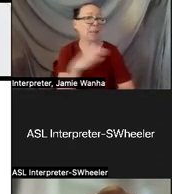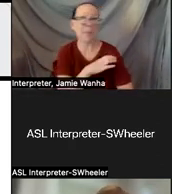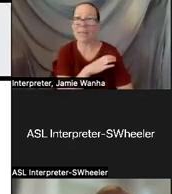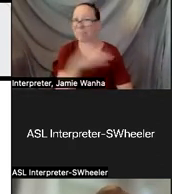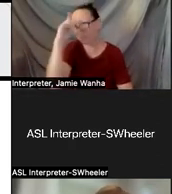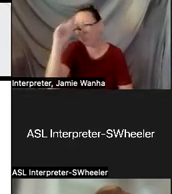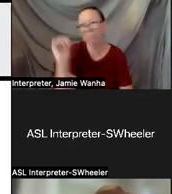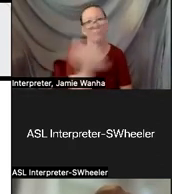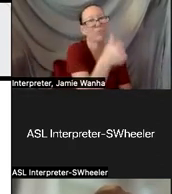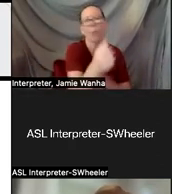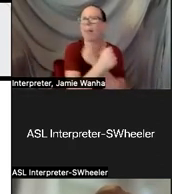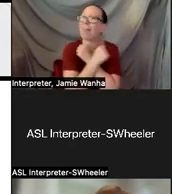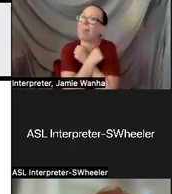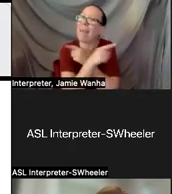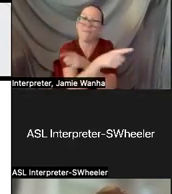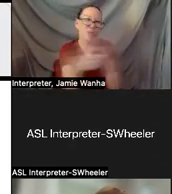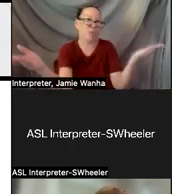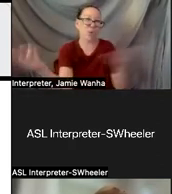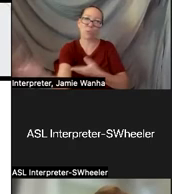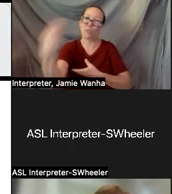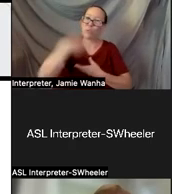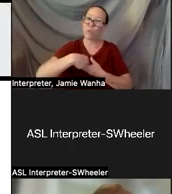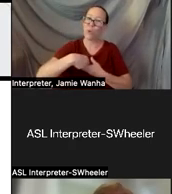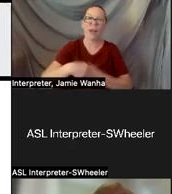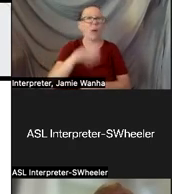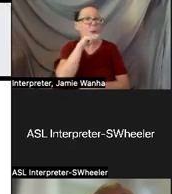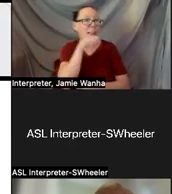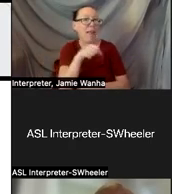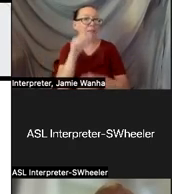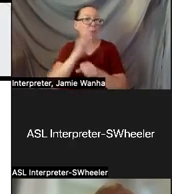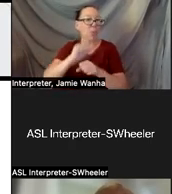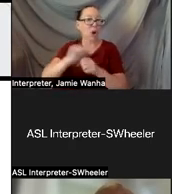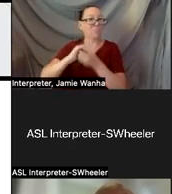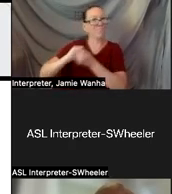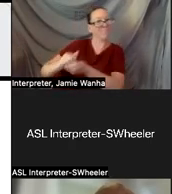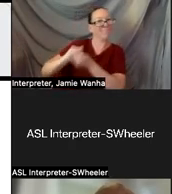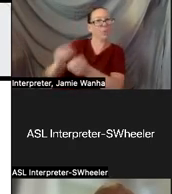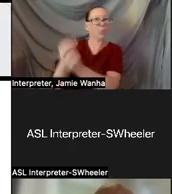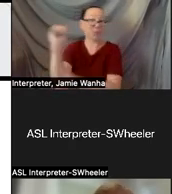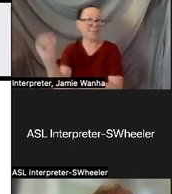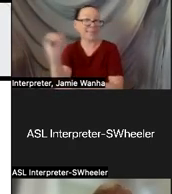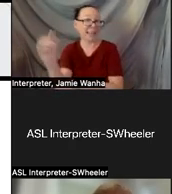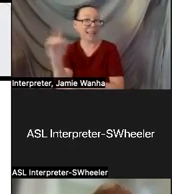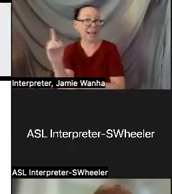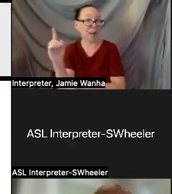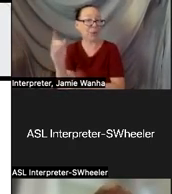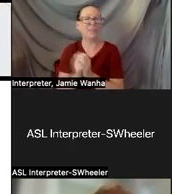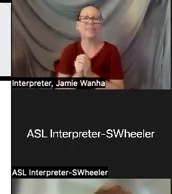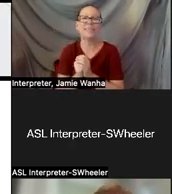join. We would love to have you, and we'd love to be working with San Diego partnerships more